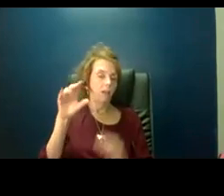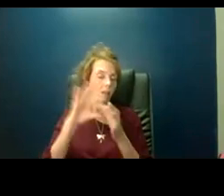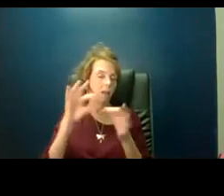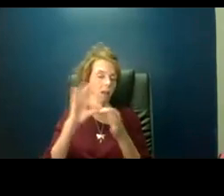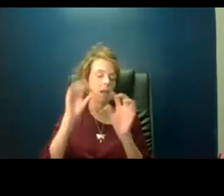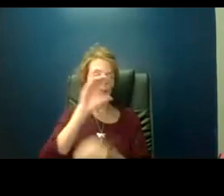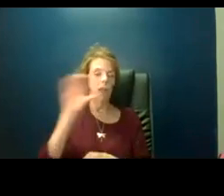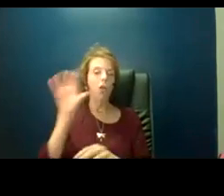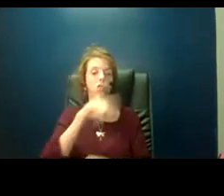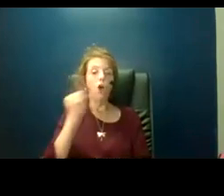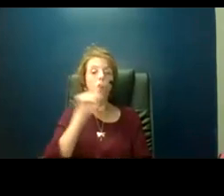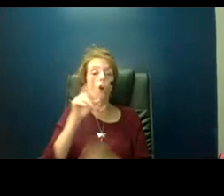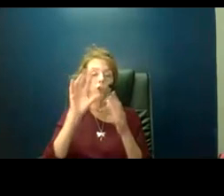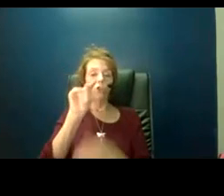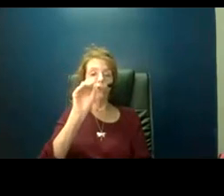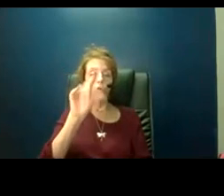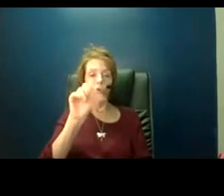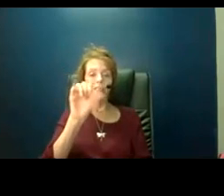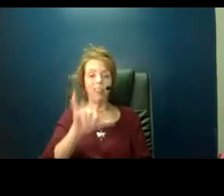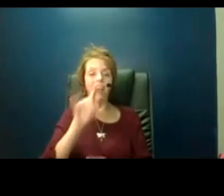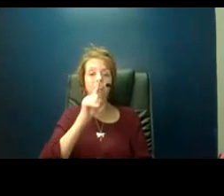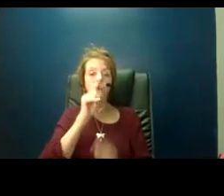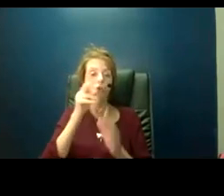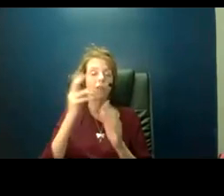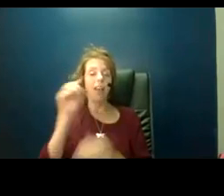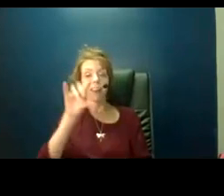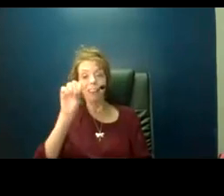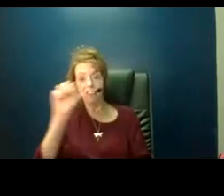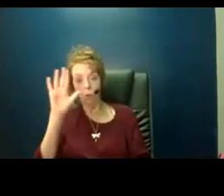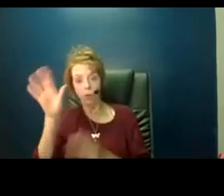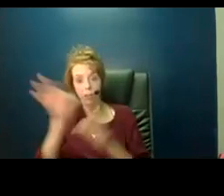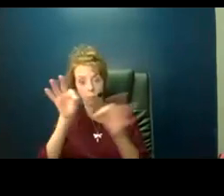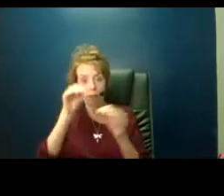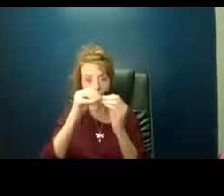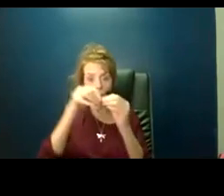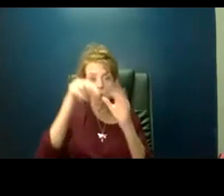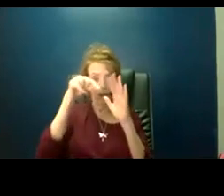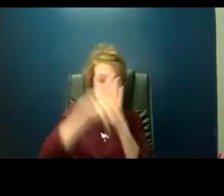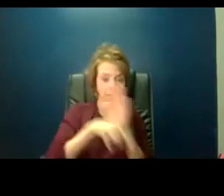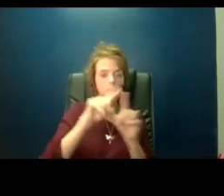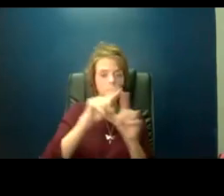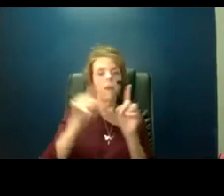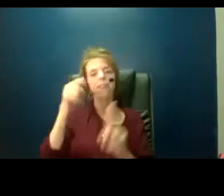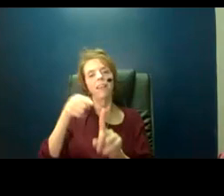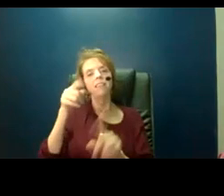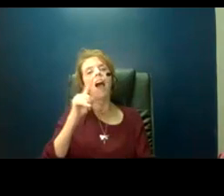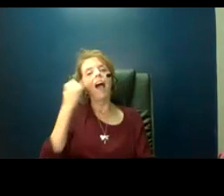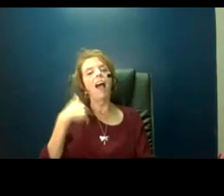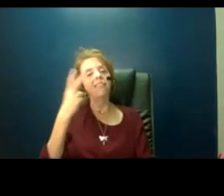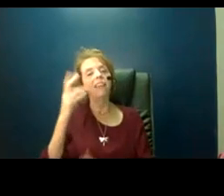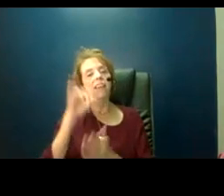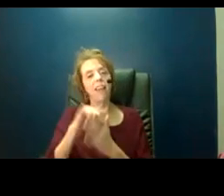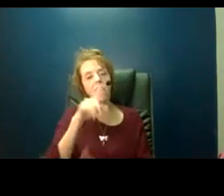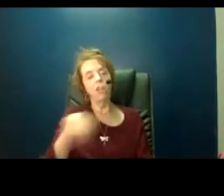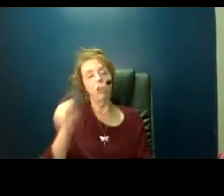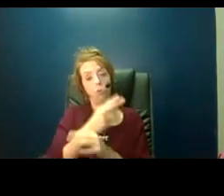those are the tools that they're using. And Lisa's going to go a lot deeper into this. But this idea of, I see that you